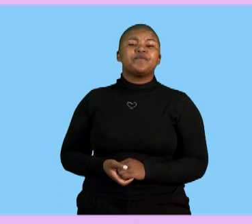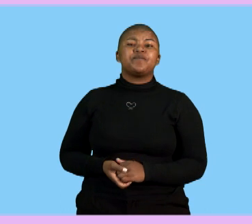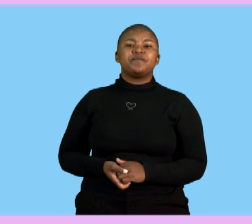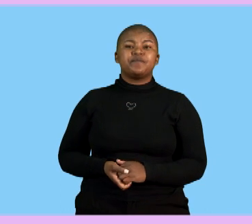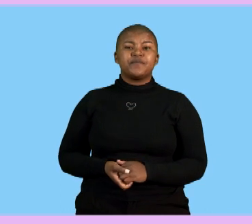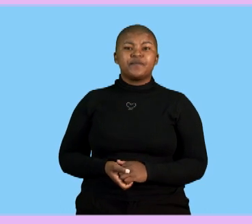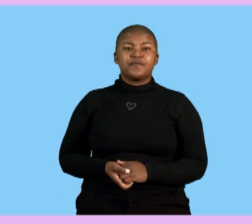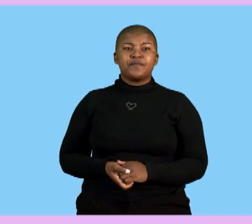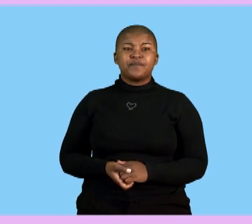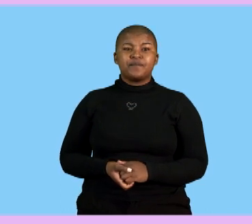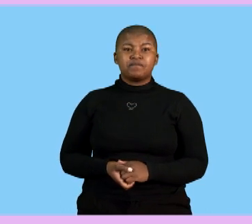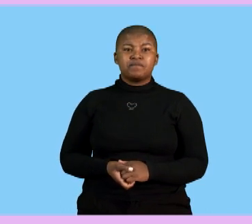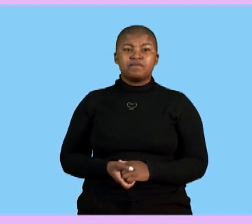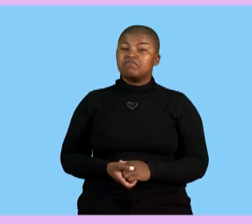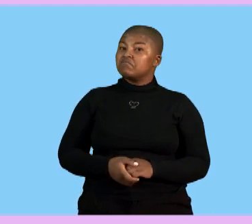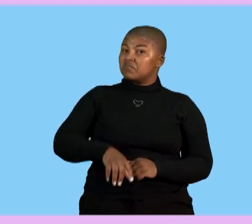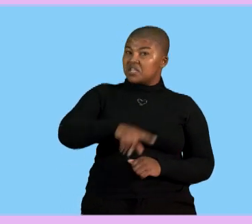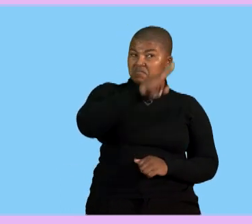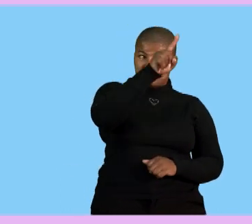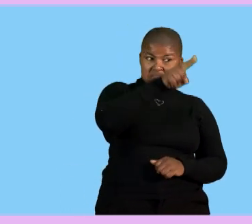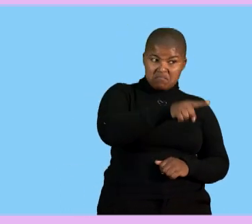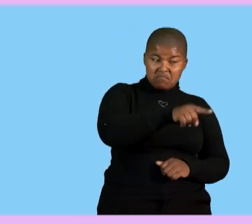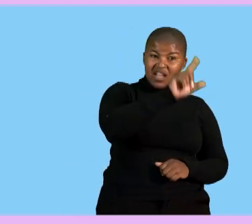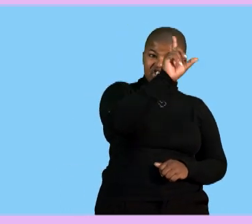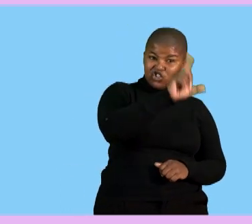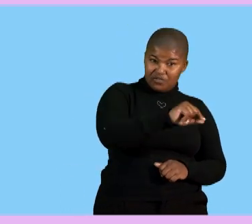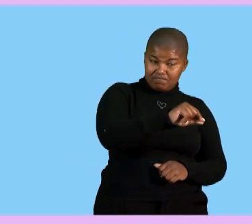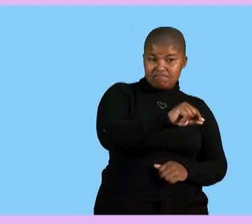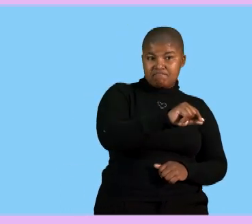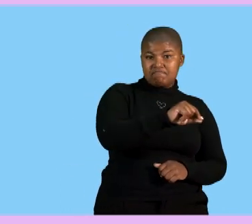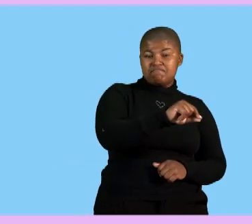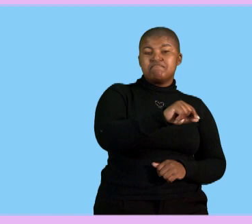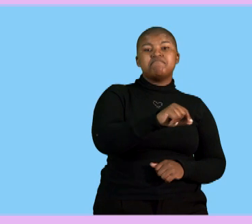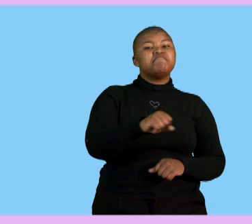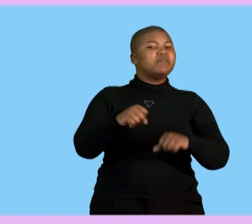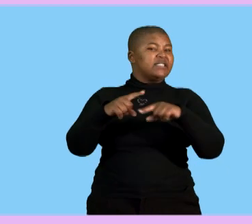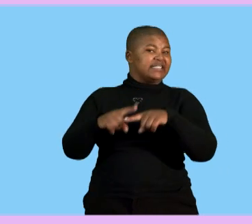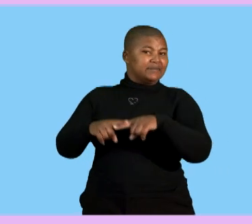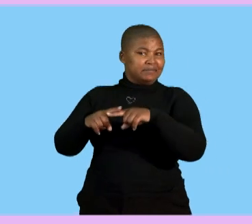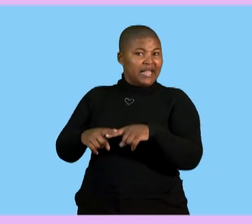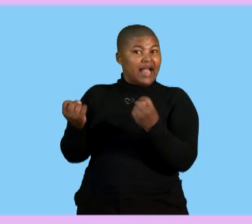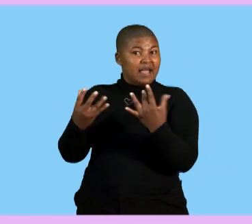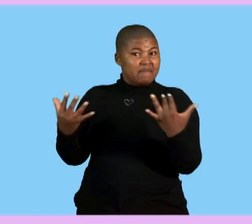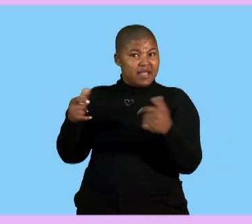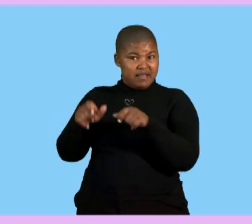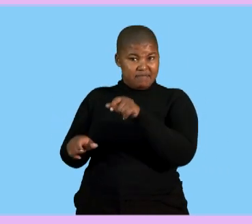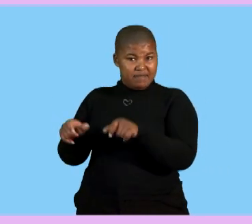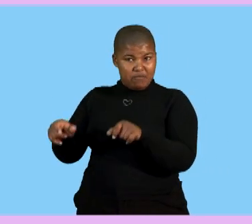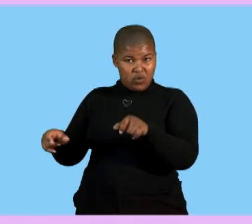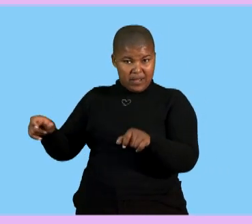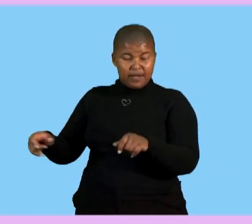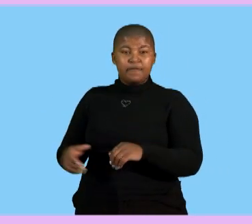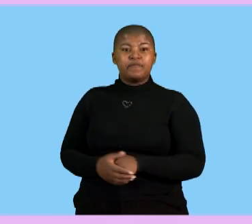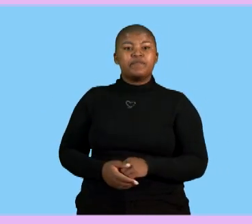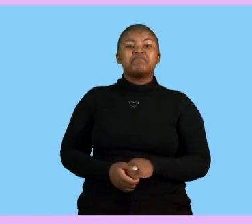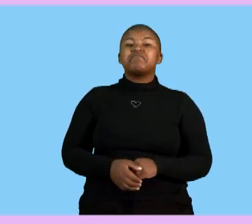of people, the cheaper the price because of the number of people. So therefore, it